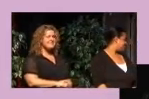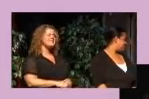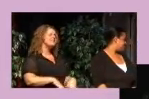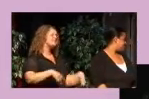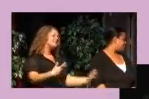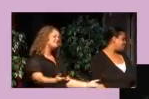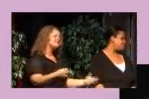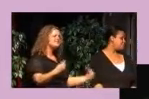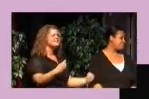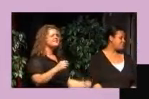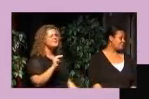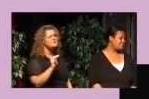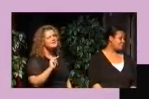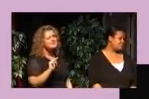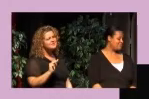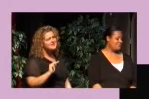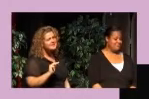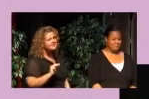Mezrin!